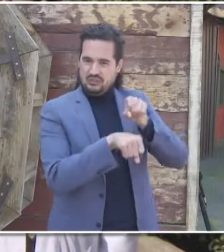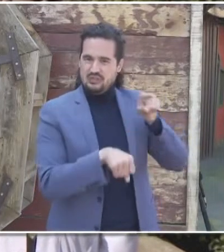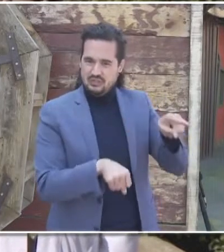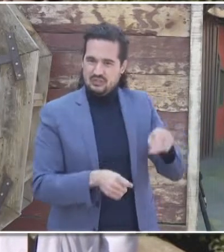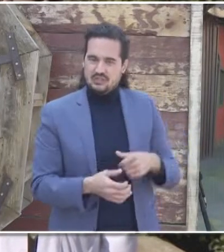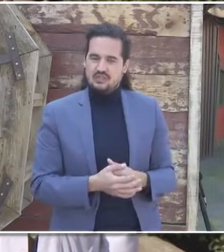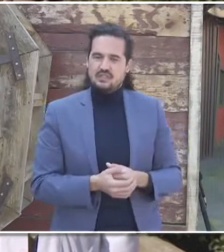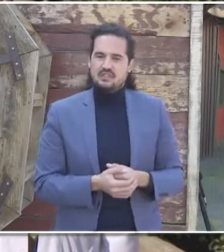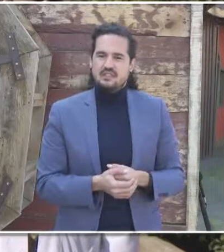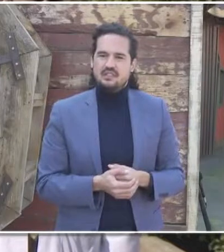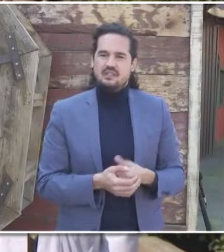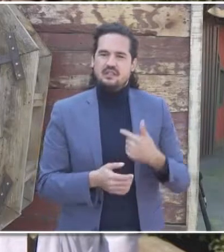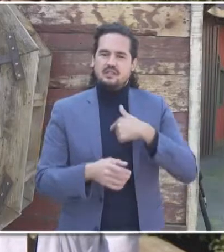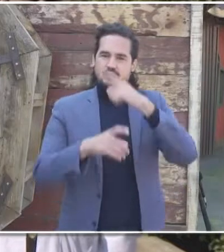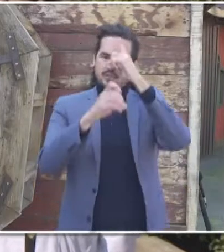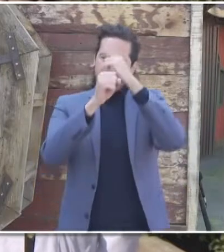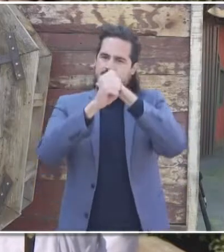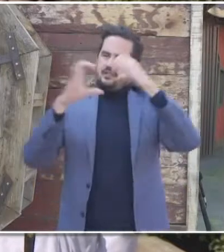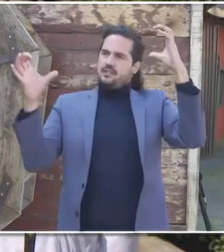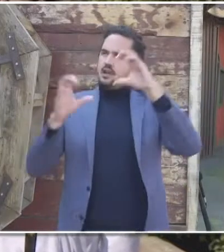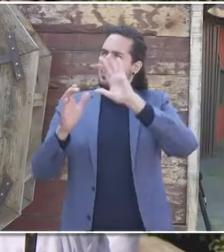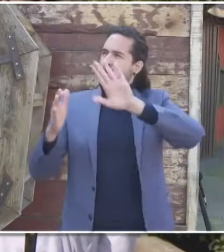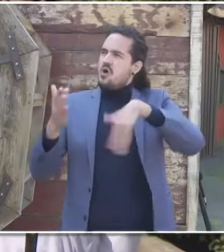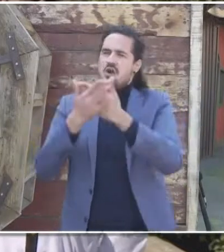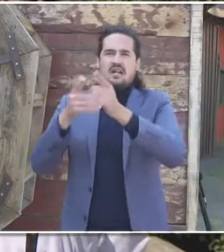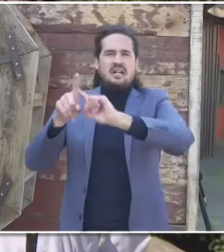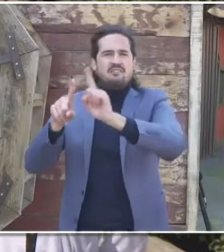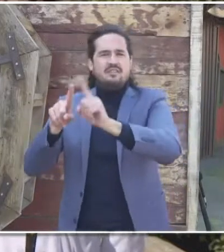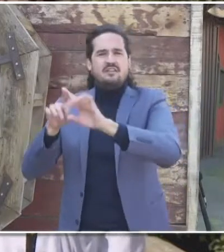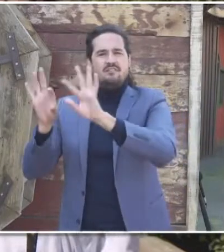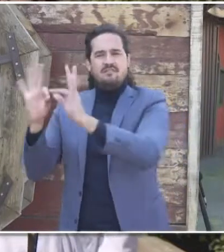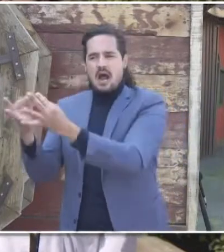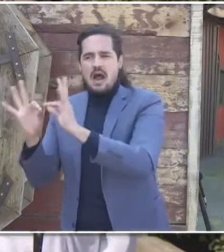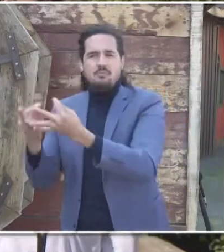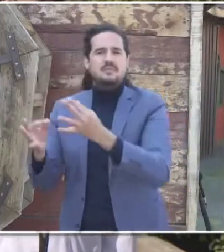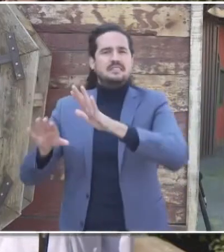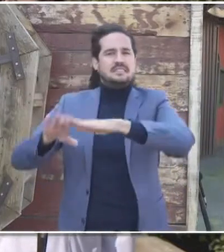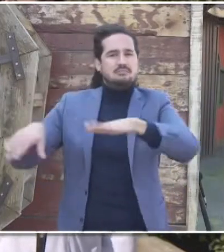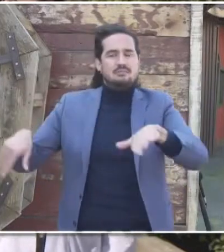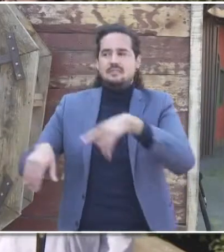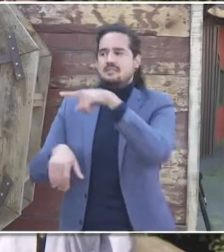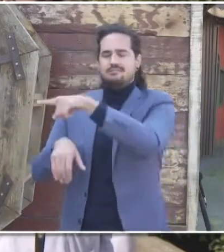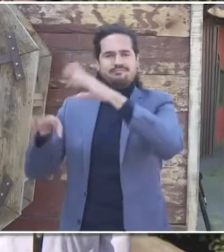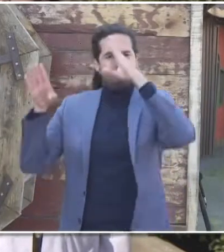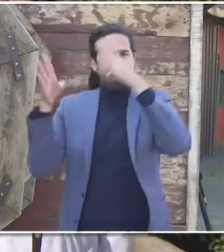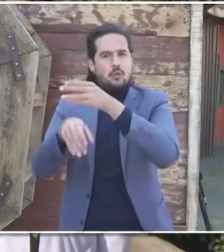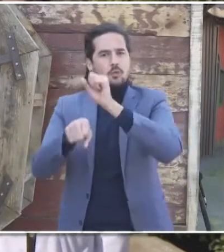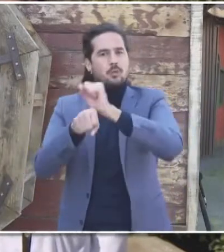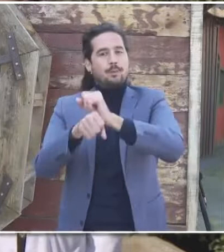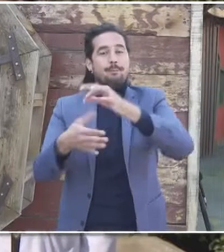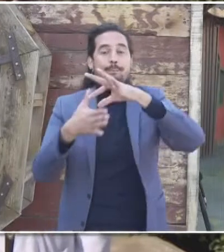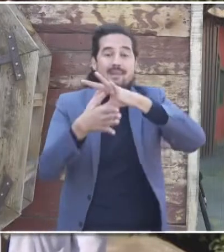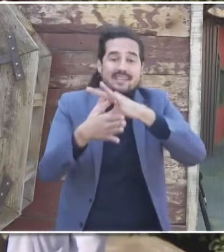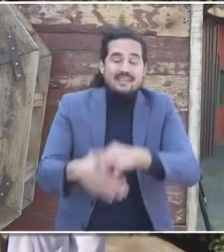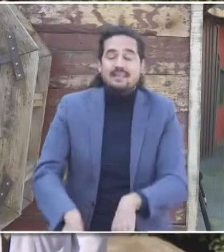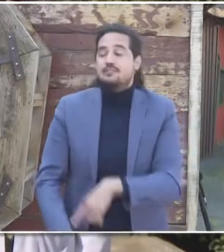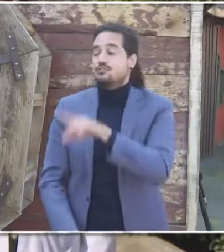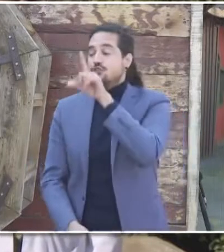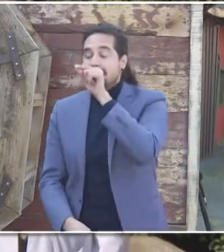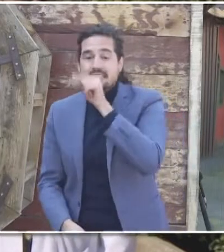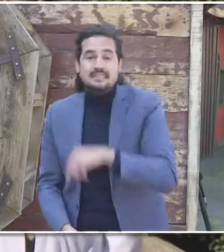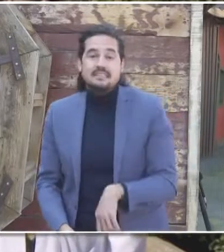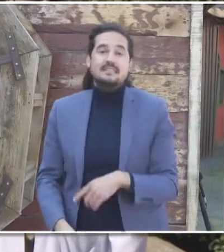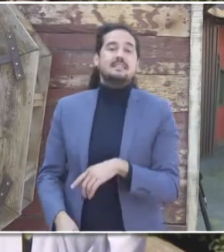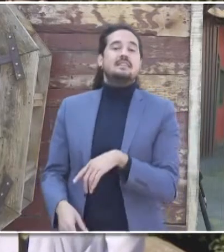the parents that are working at the poultry plants and the meat plants all across this nation. The same fears that I had back when I was